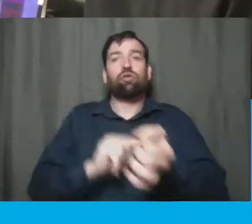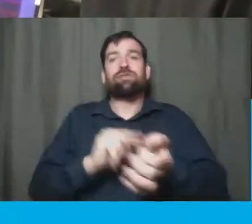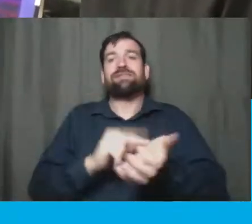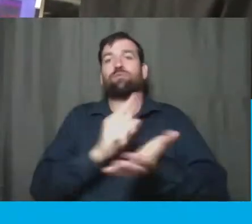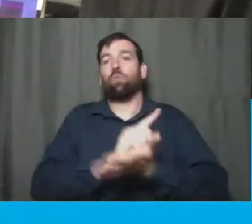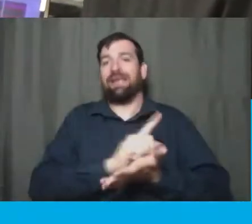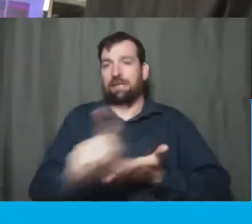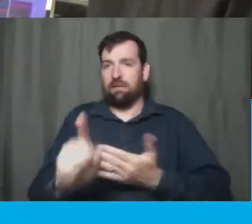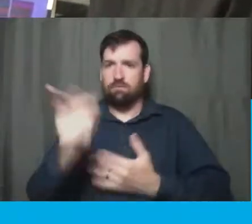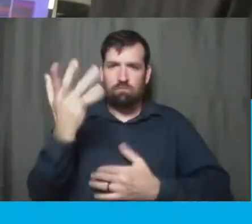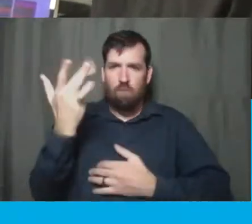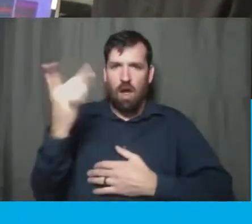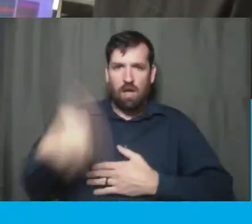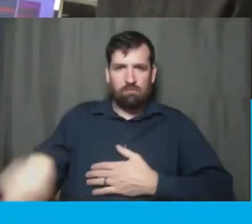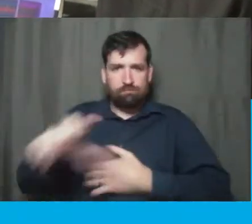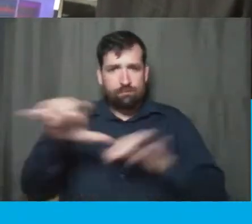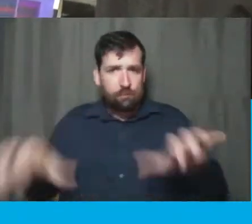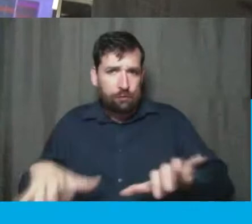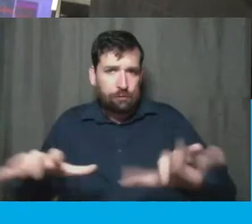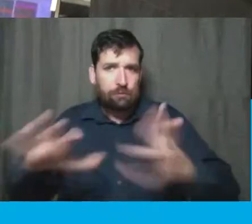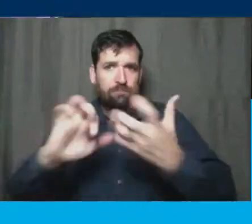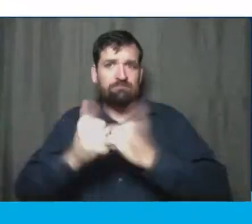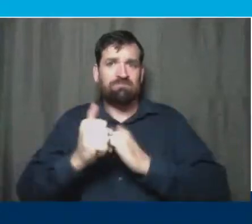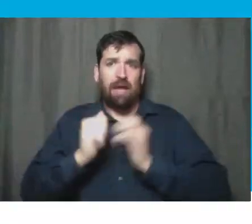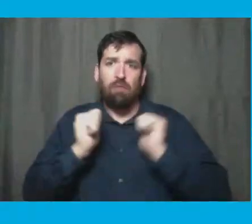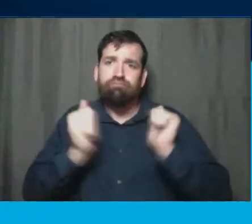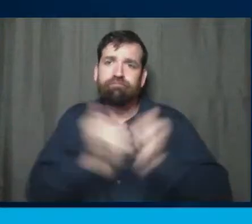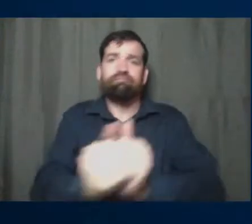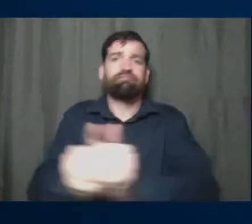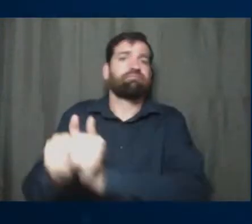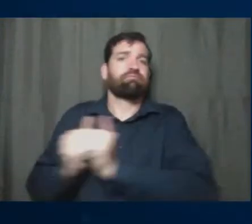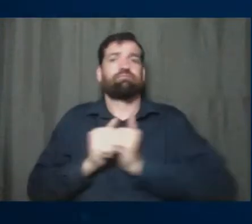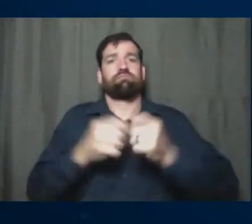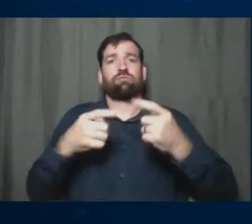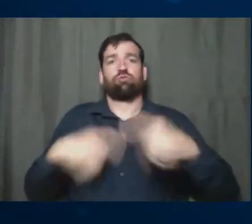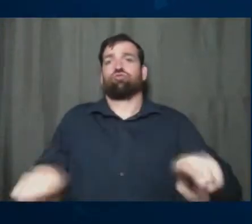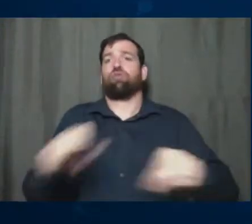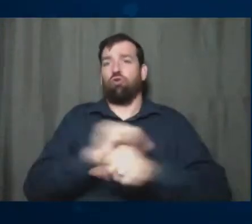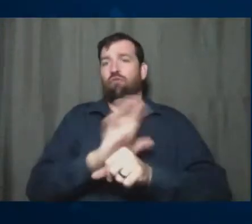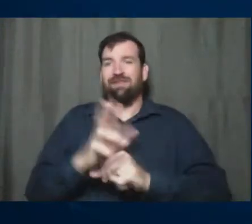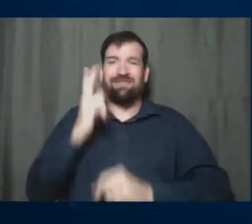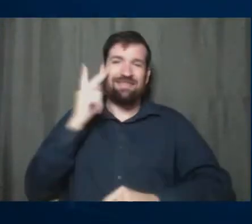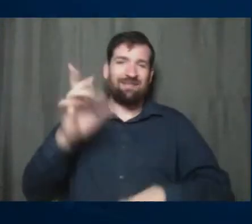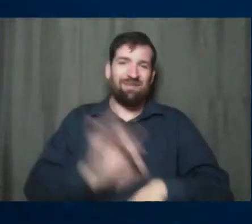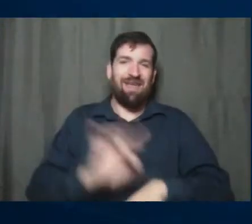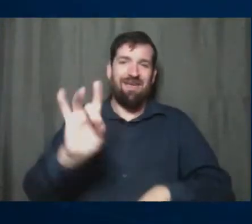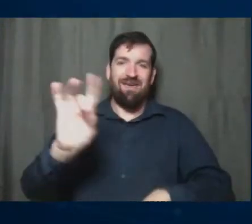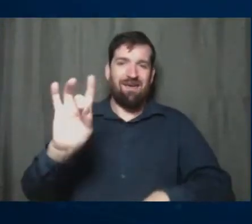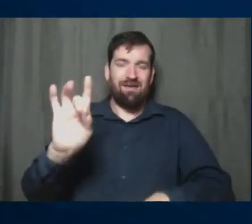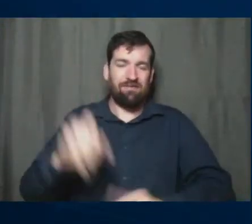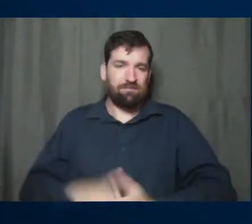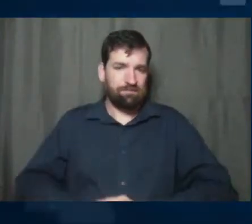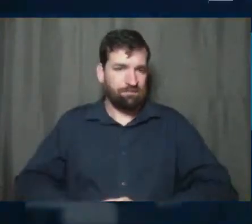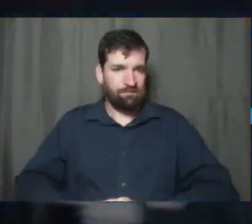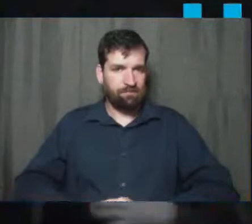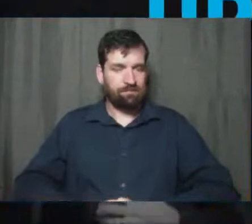do what they do, and how they banded together during COVID. See you at 8 on these social media channels.